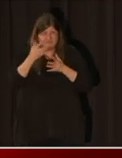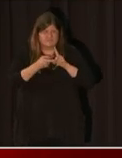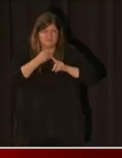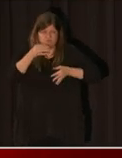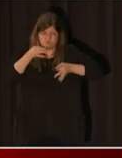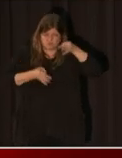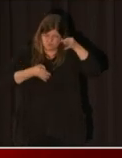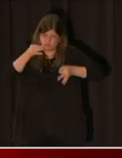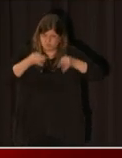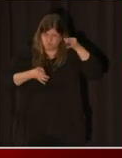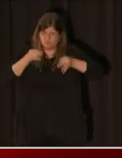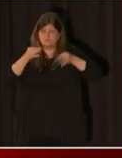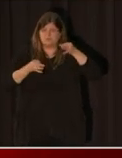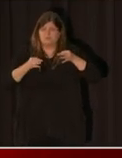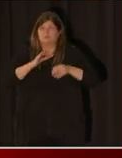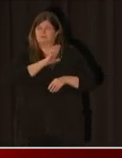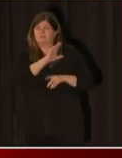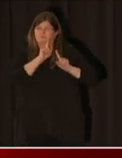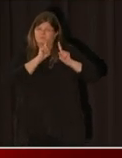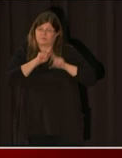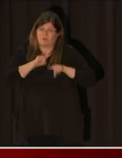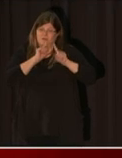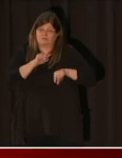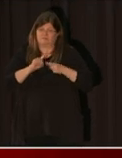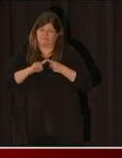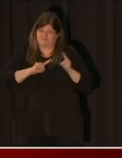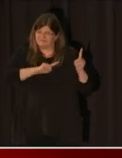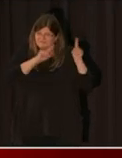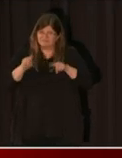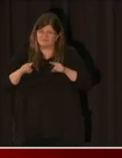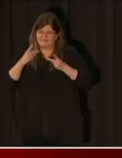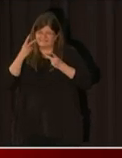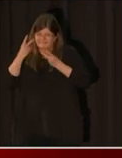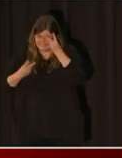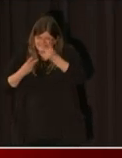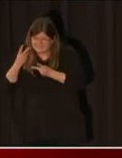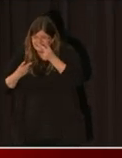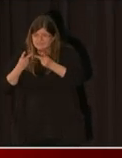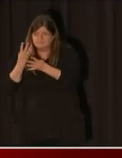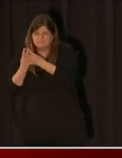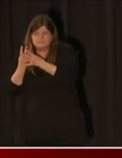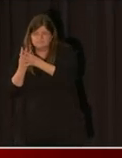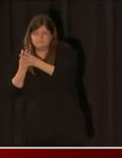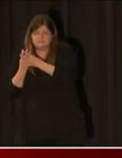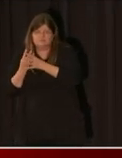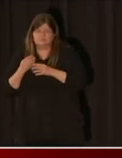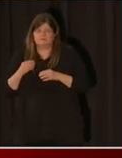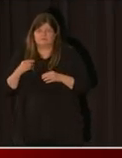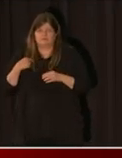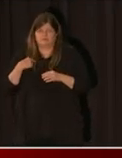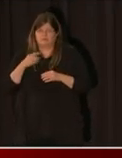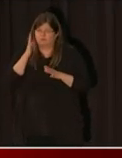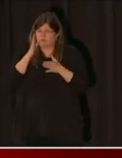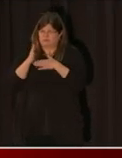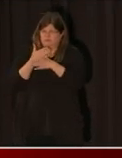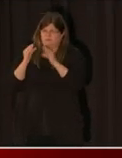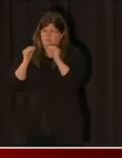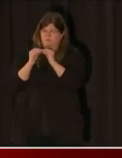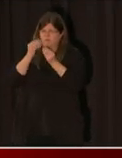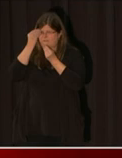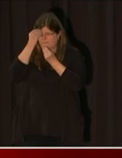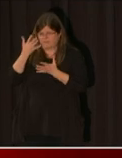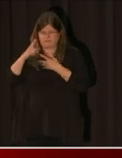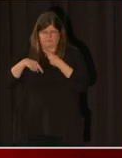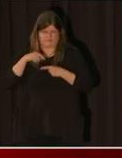their DOC visits. So today we will share with you more information about that and how we continue